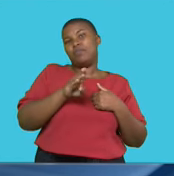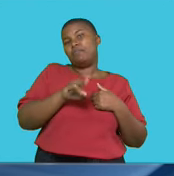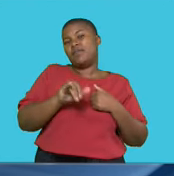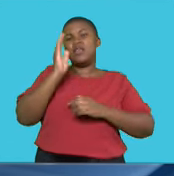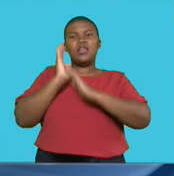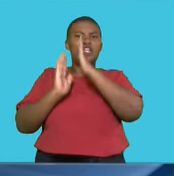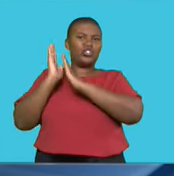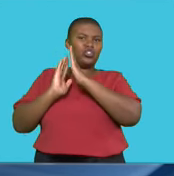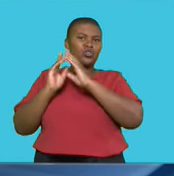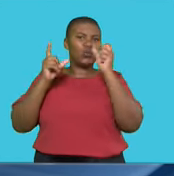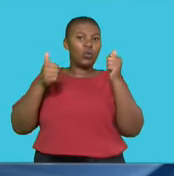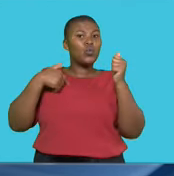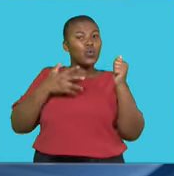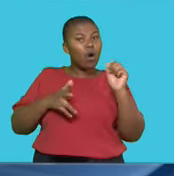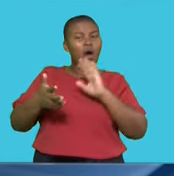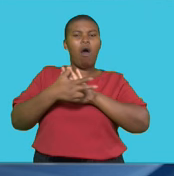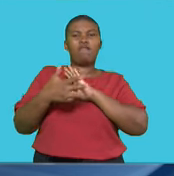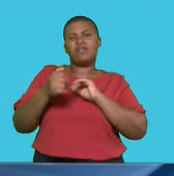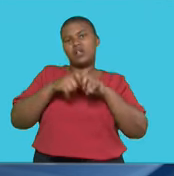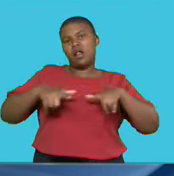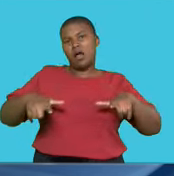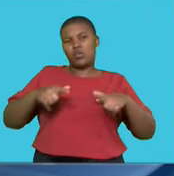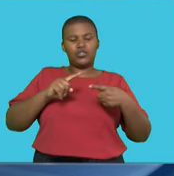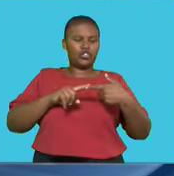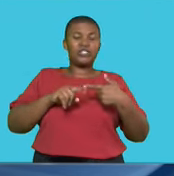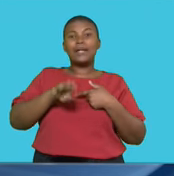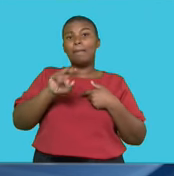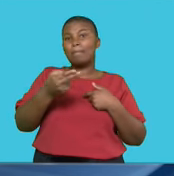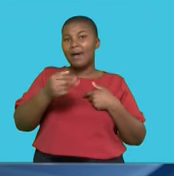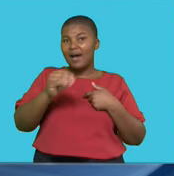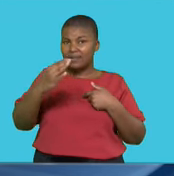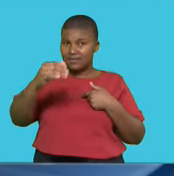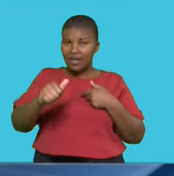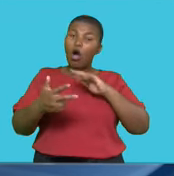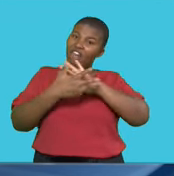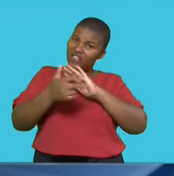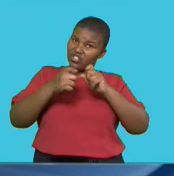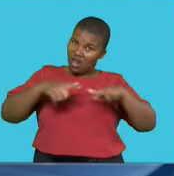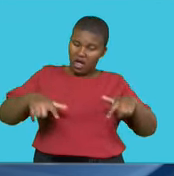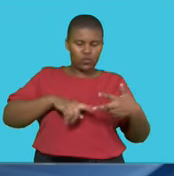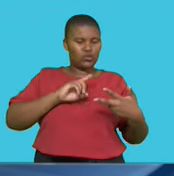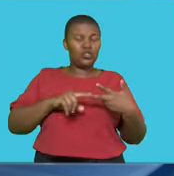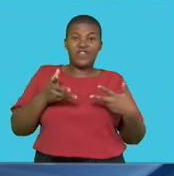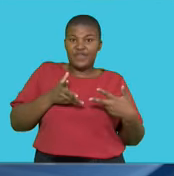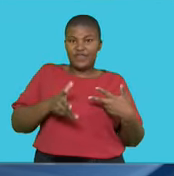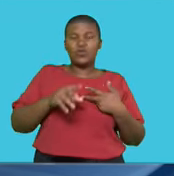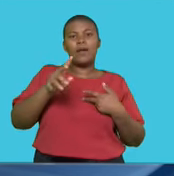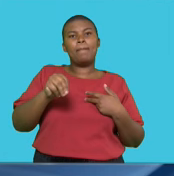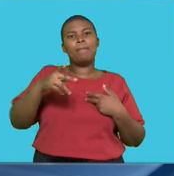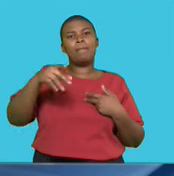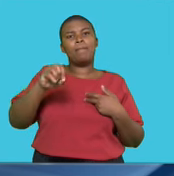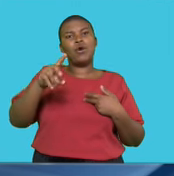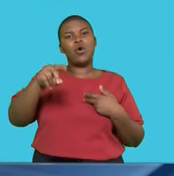want our language to be recognized. We want isiBhaca to be recognized as its official language. We want isiMpondo also to